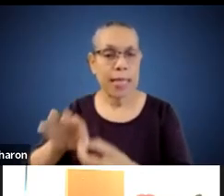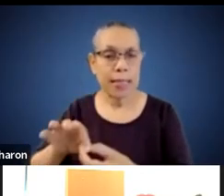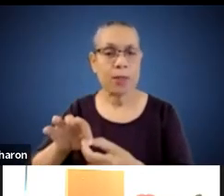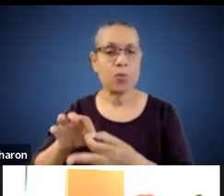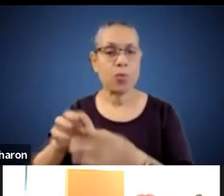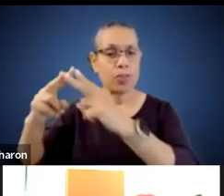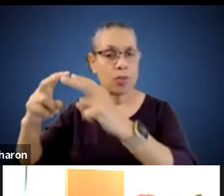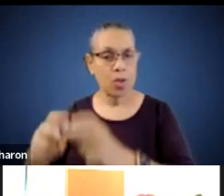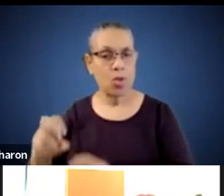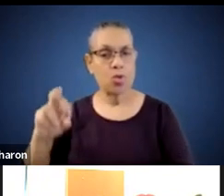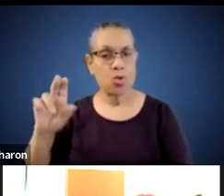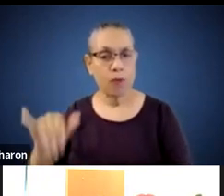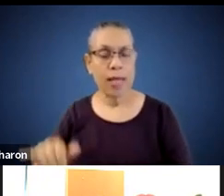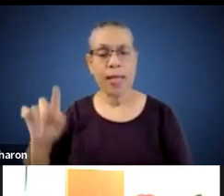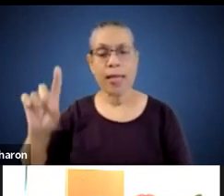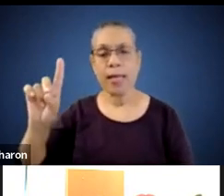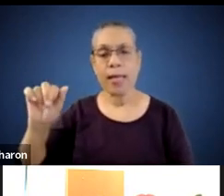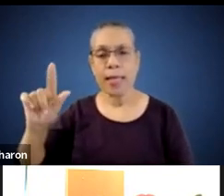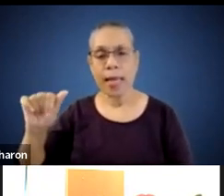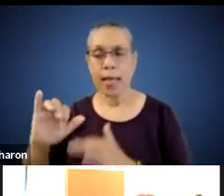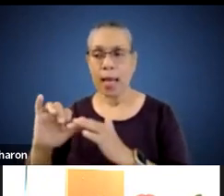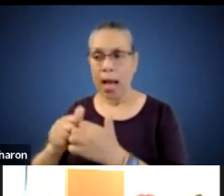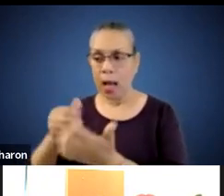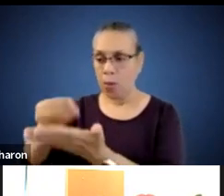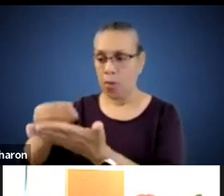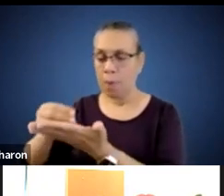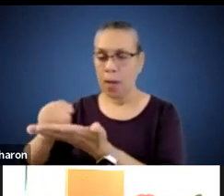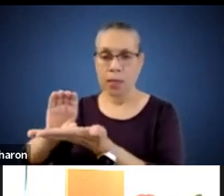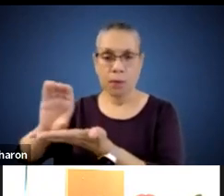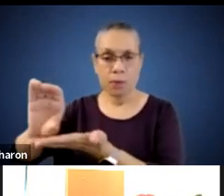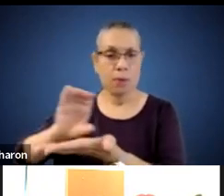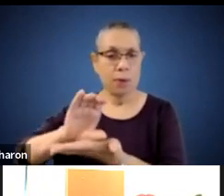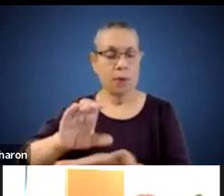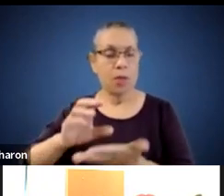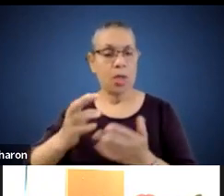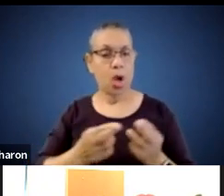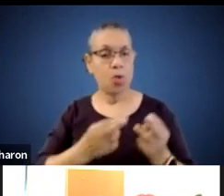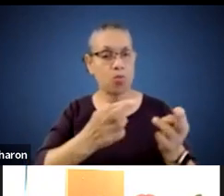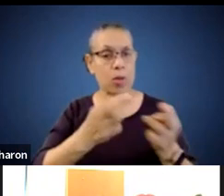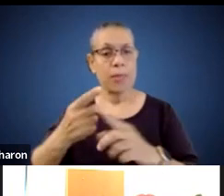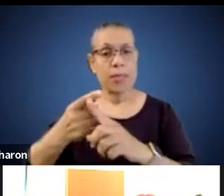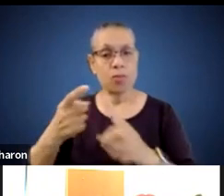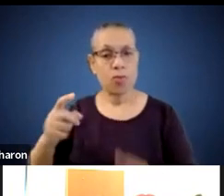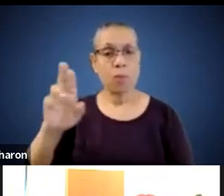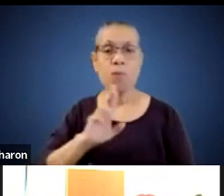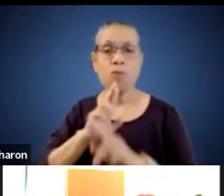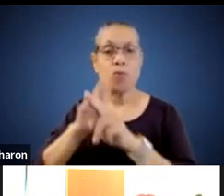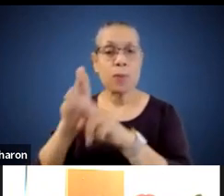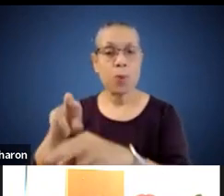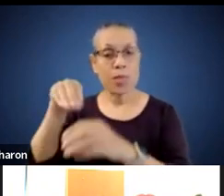will require and how she is beginning to fund recommendations from all of those reports in this